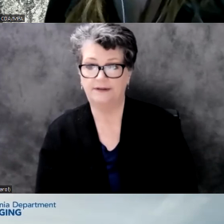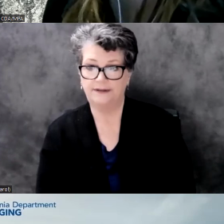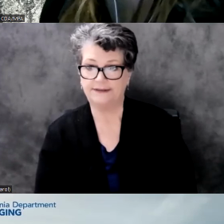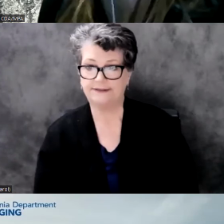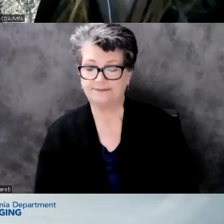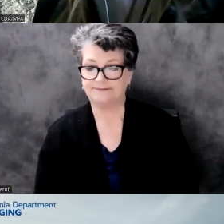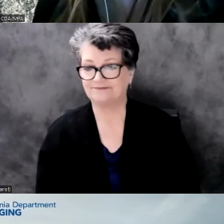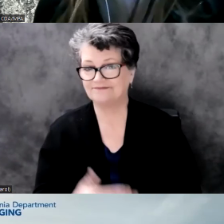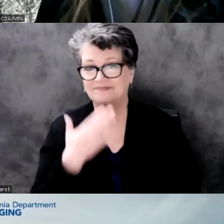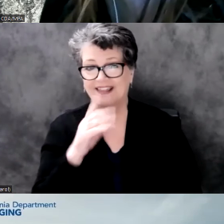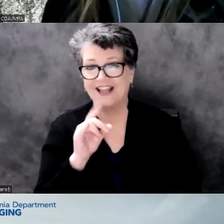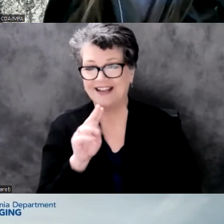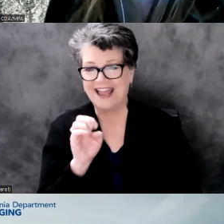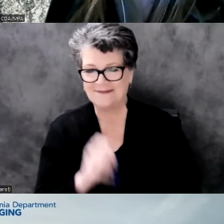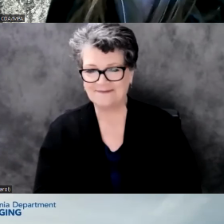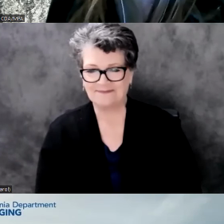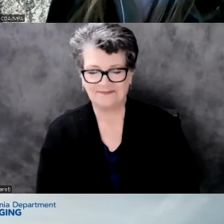Thank you, Diane.